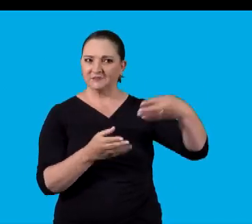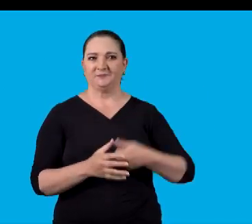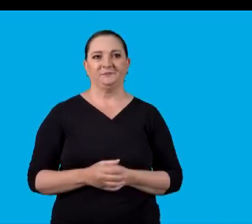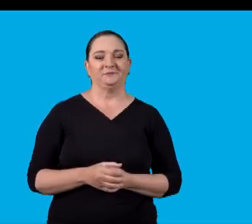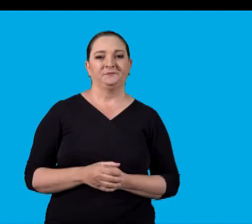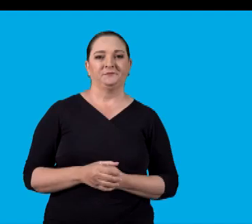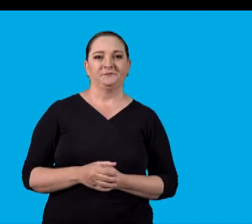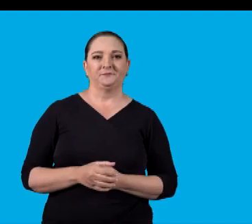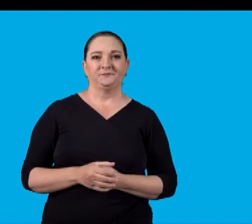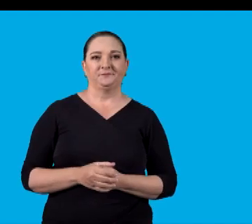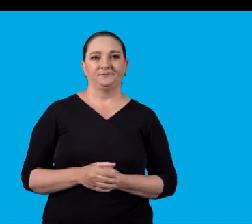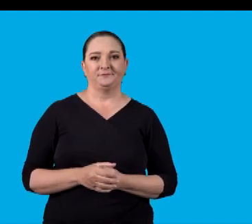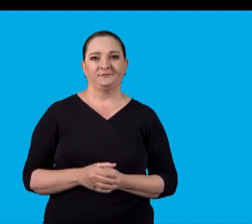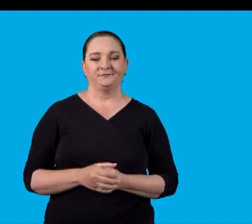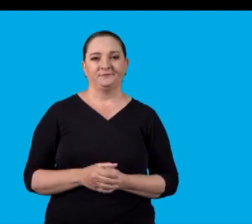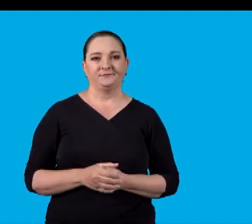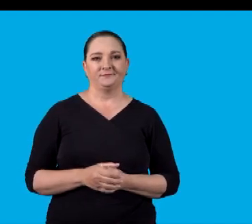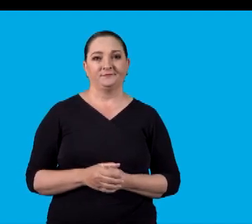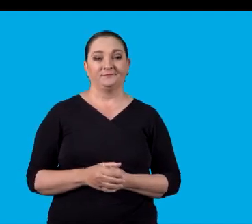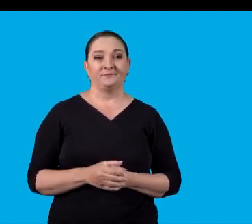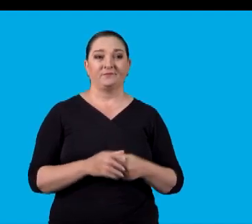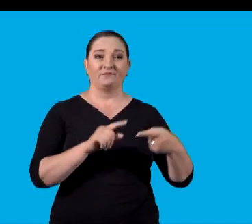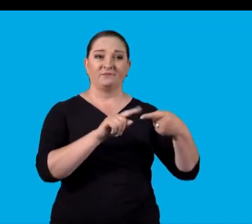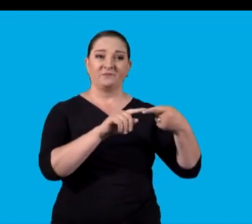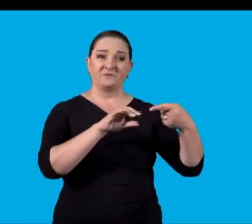flow from financing activities.